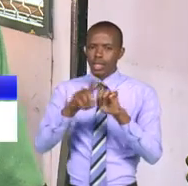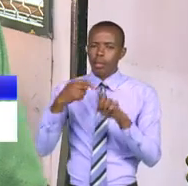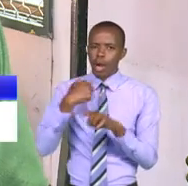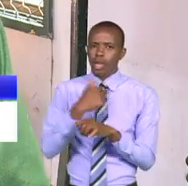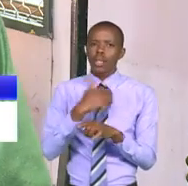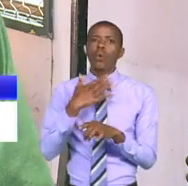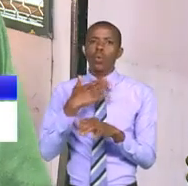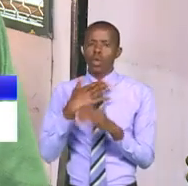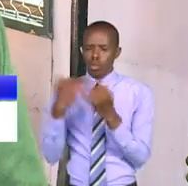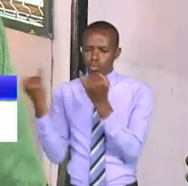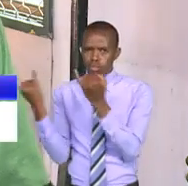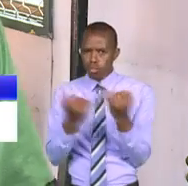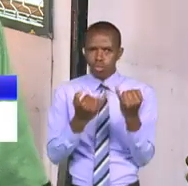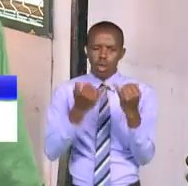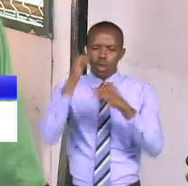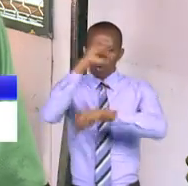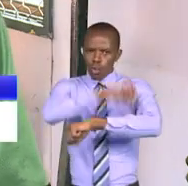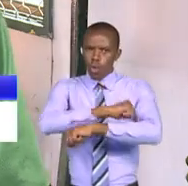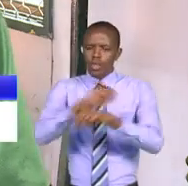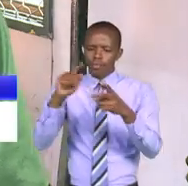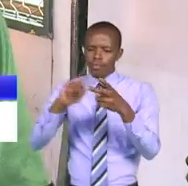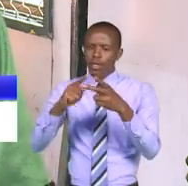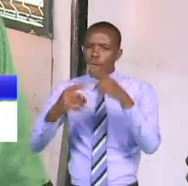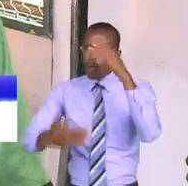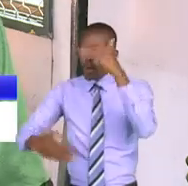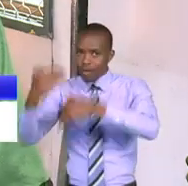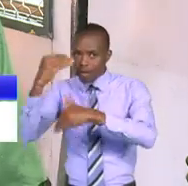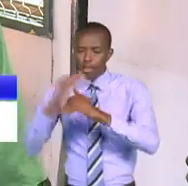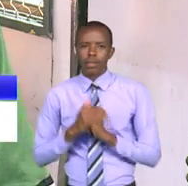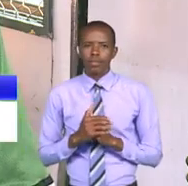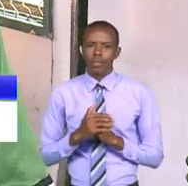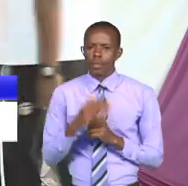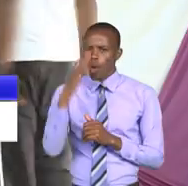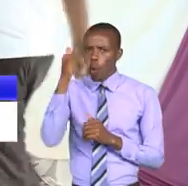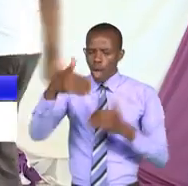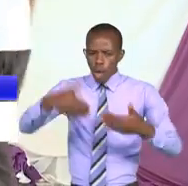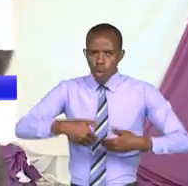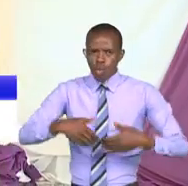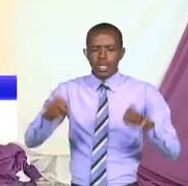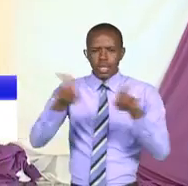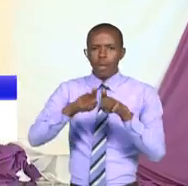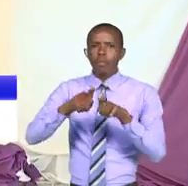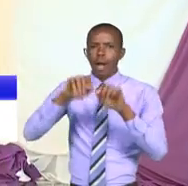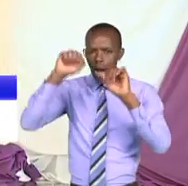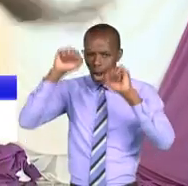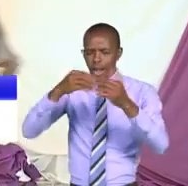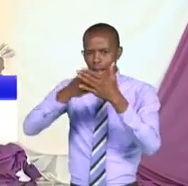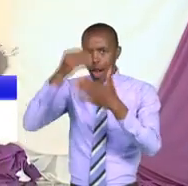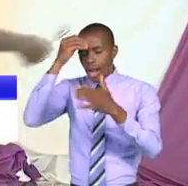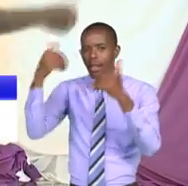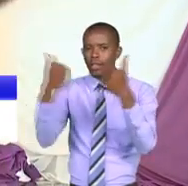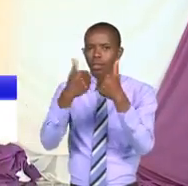of introducing darts to schools and universities such that the young can also know the game. So